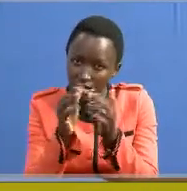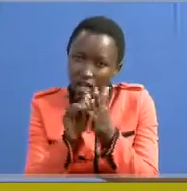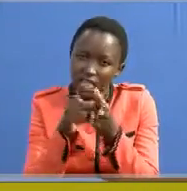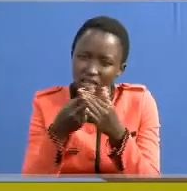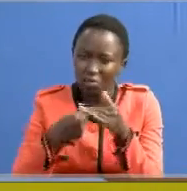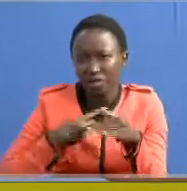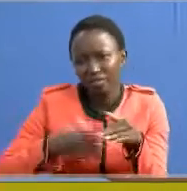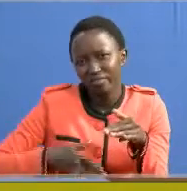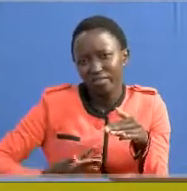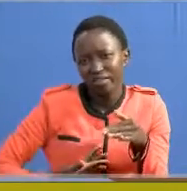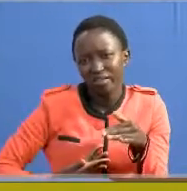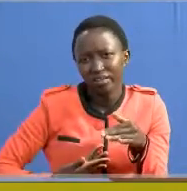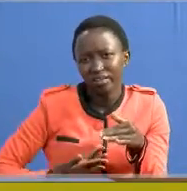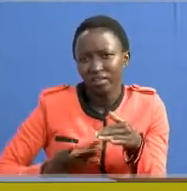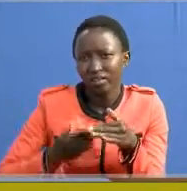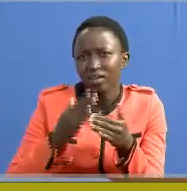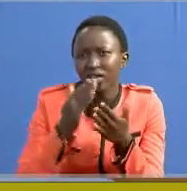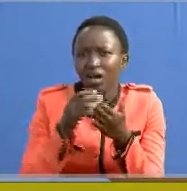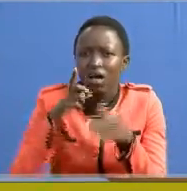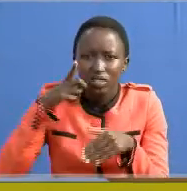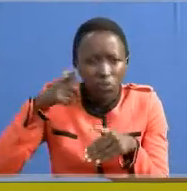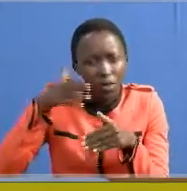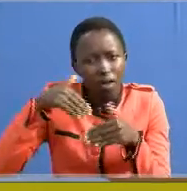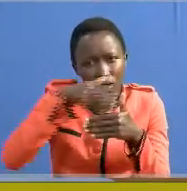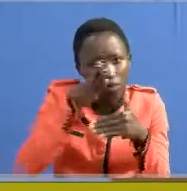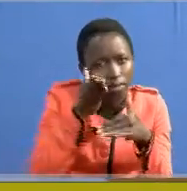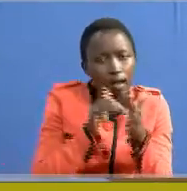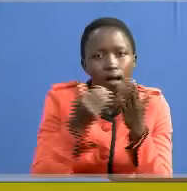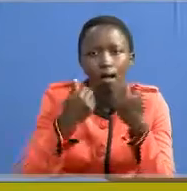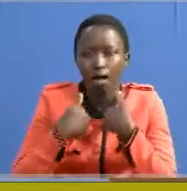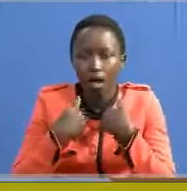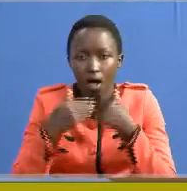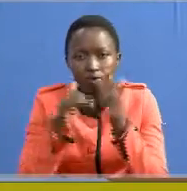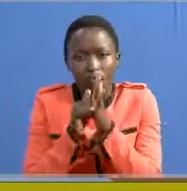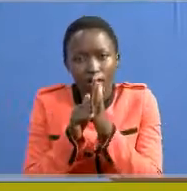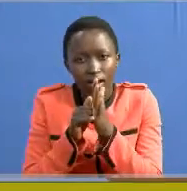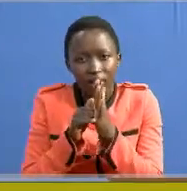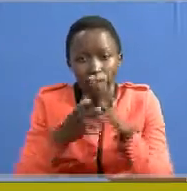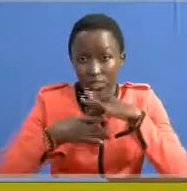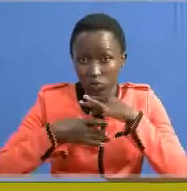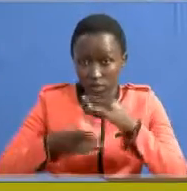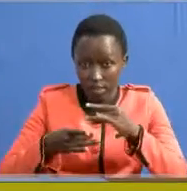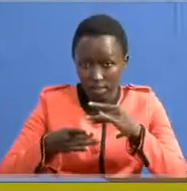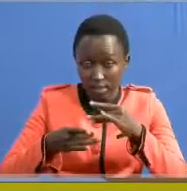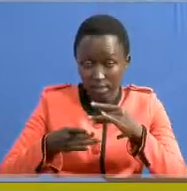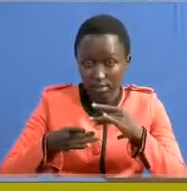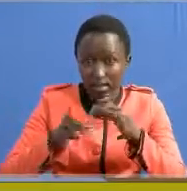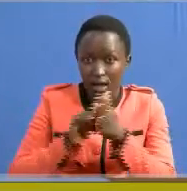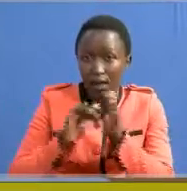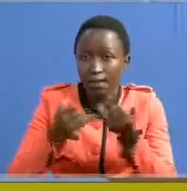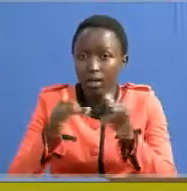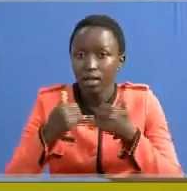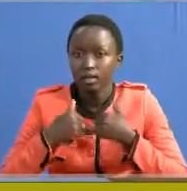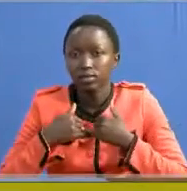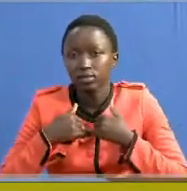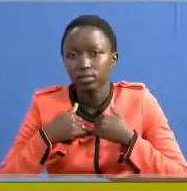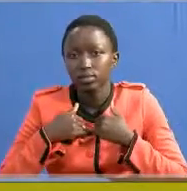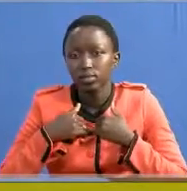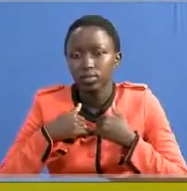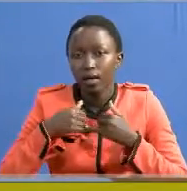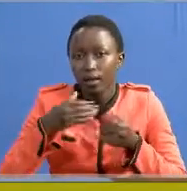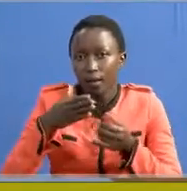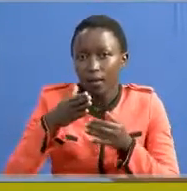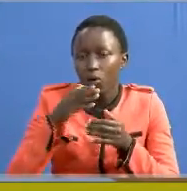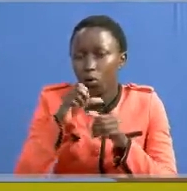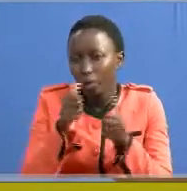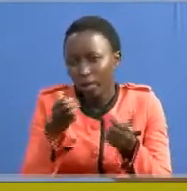really felt, wow, there's a journalist out there who has a keen interest in players' well-being.